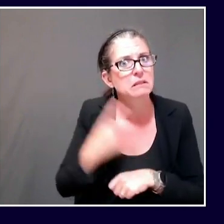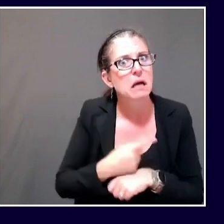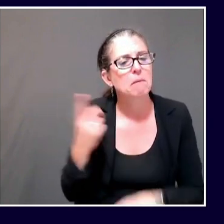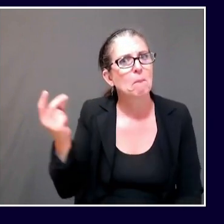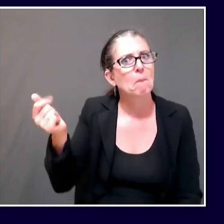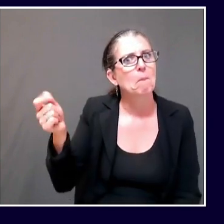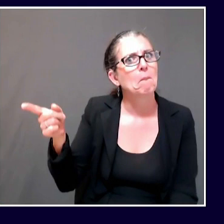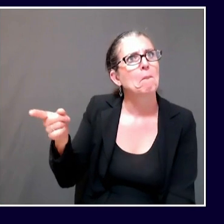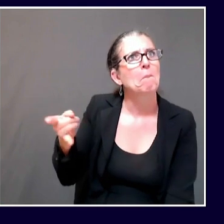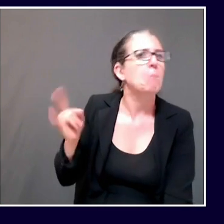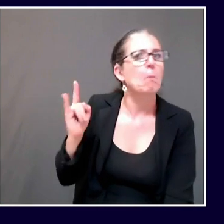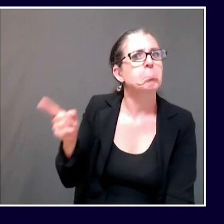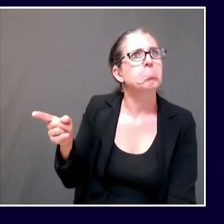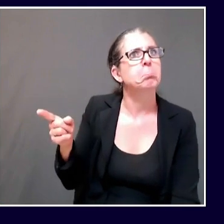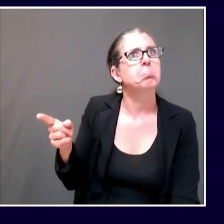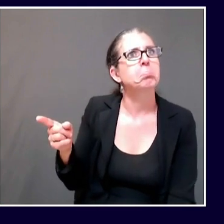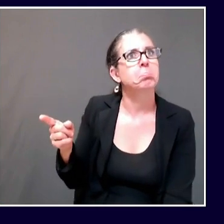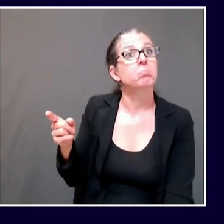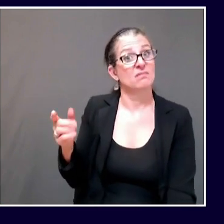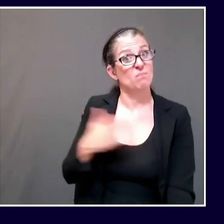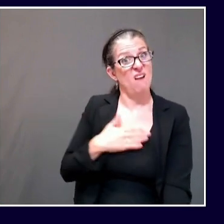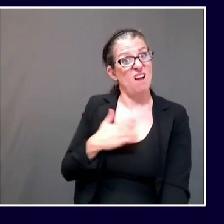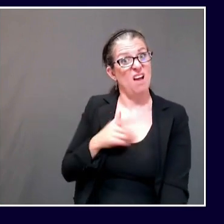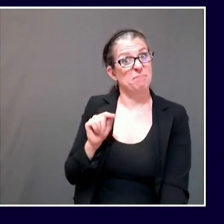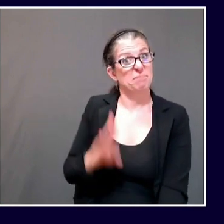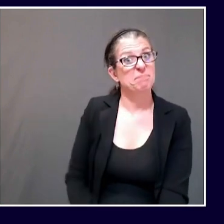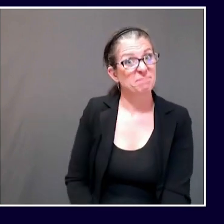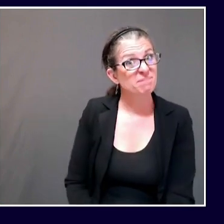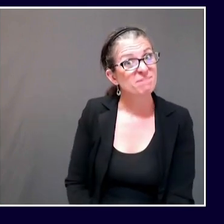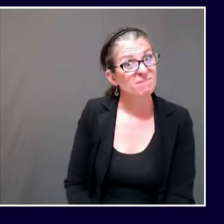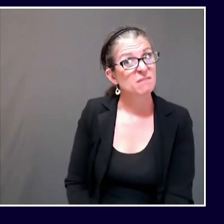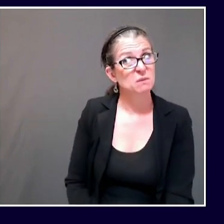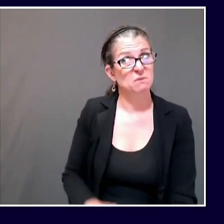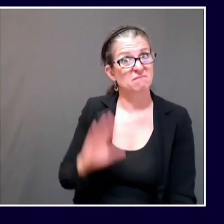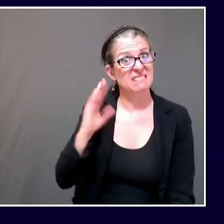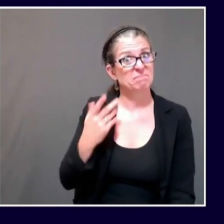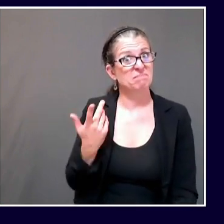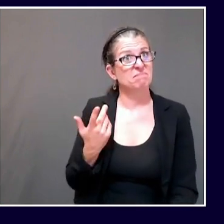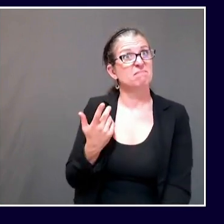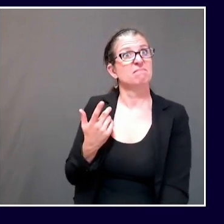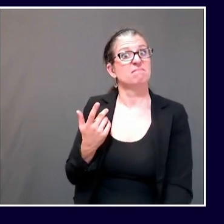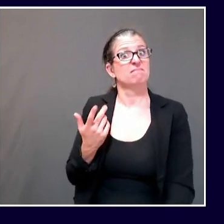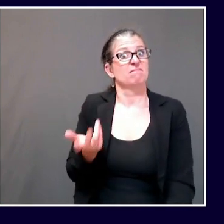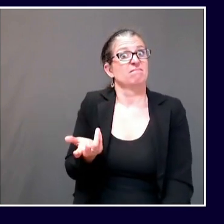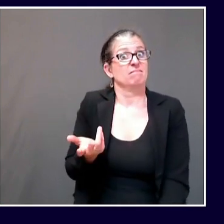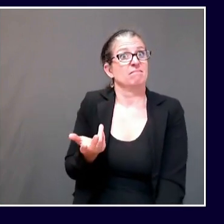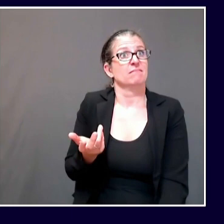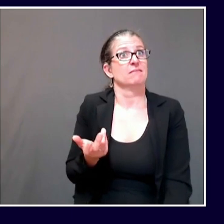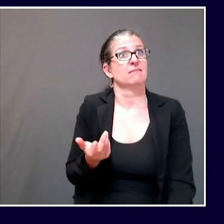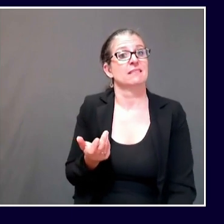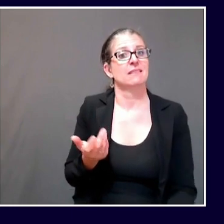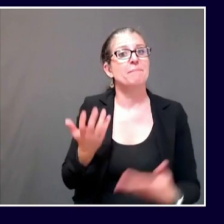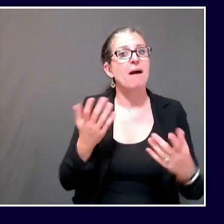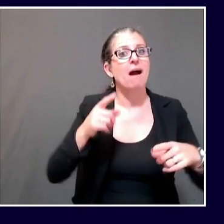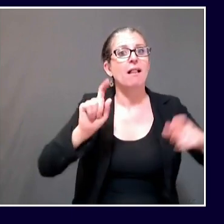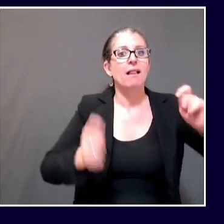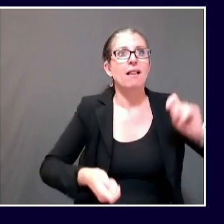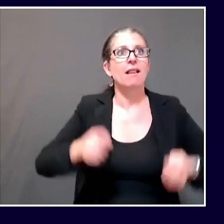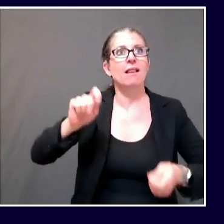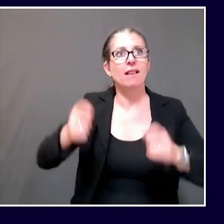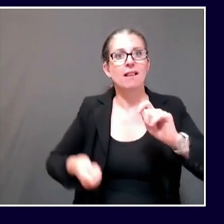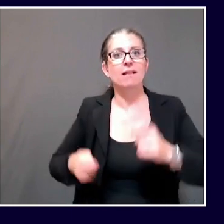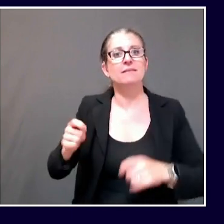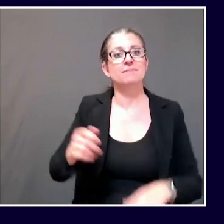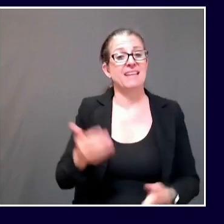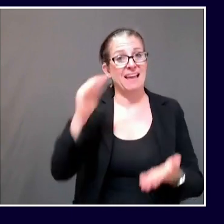of there's a lot that goes on in terms of getting a result back to a person, but within the four walls of the Maine